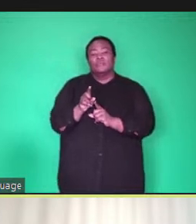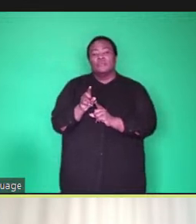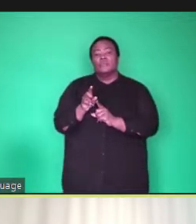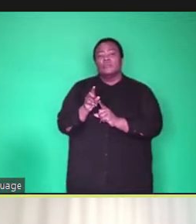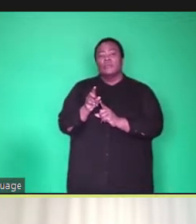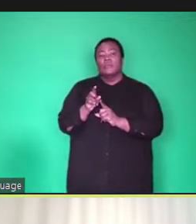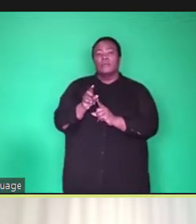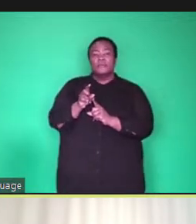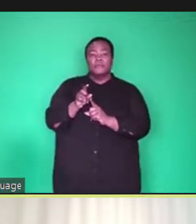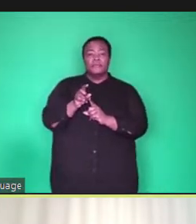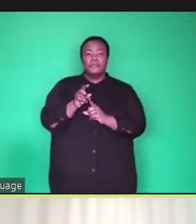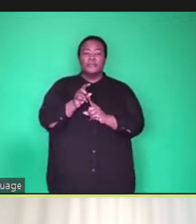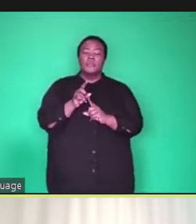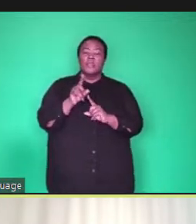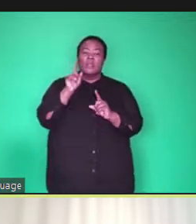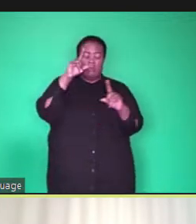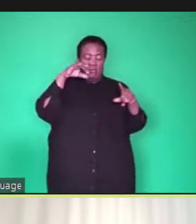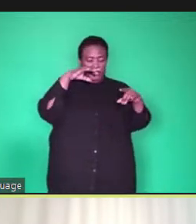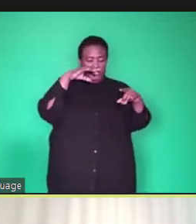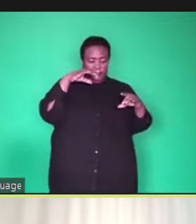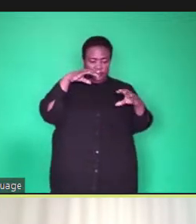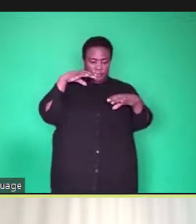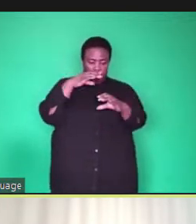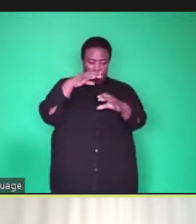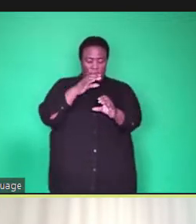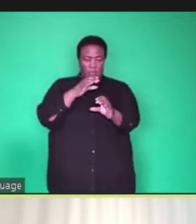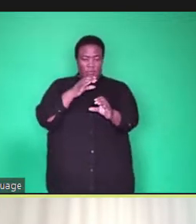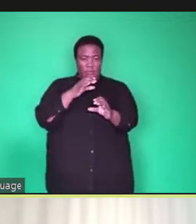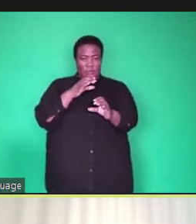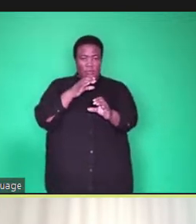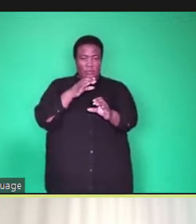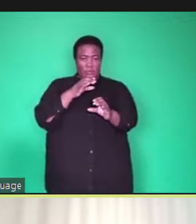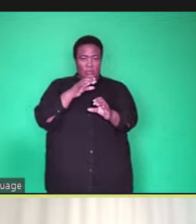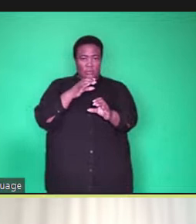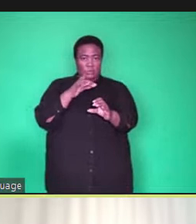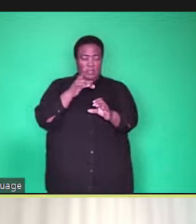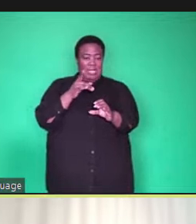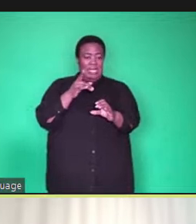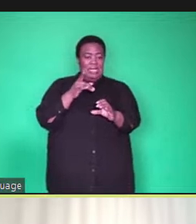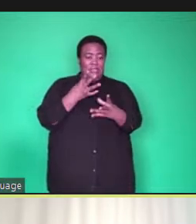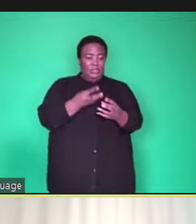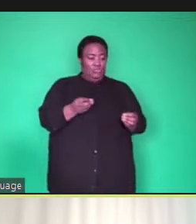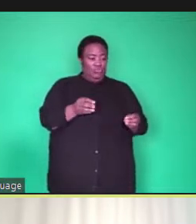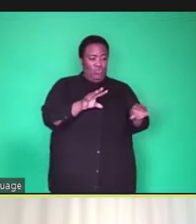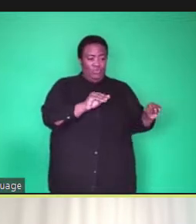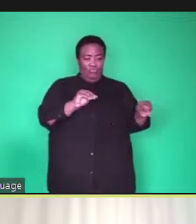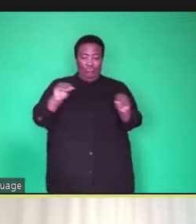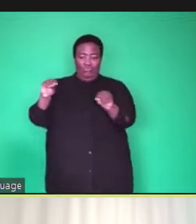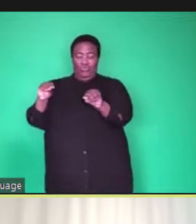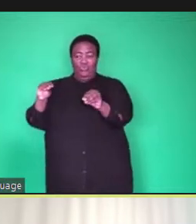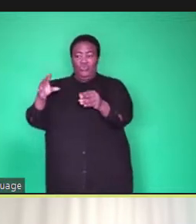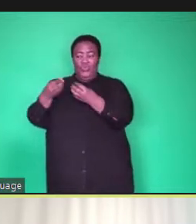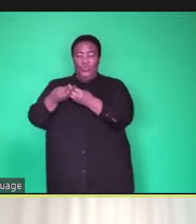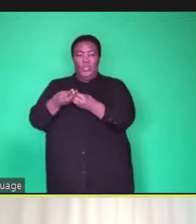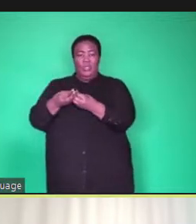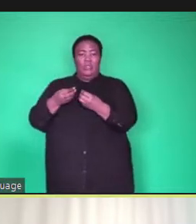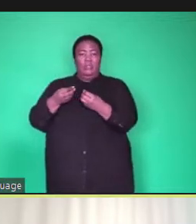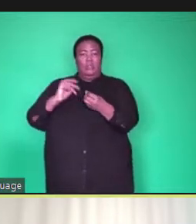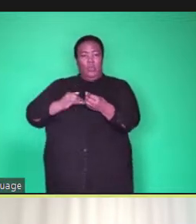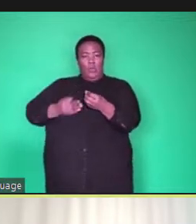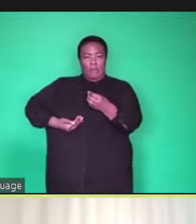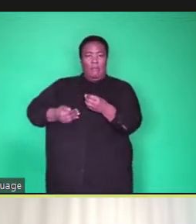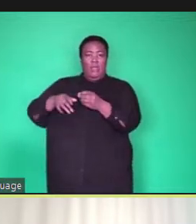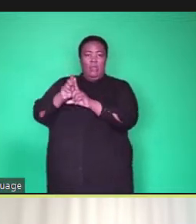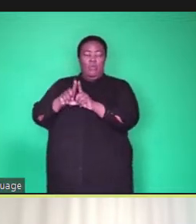was largely confined or forcibly removed to the homelands, along with women and the elderly. And for them,